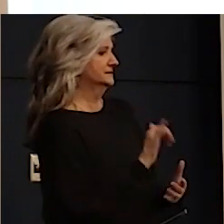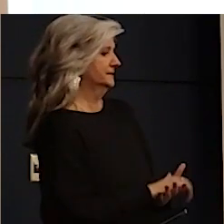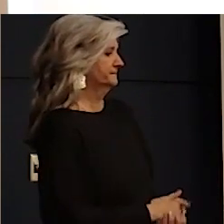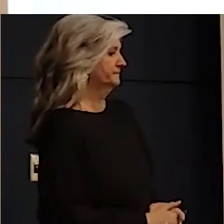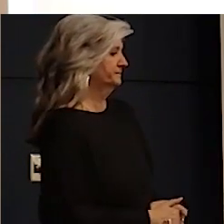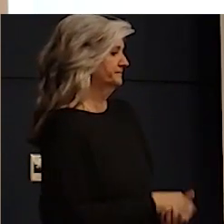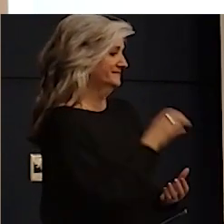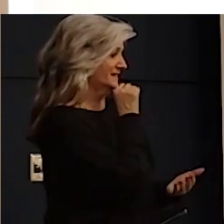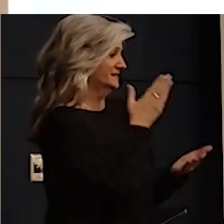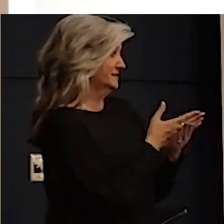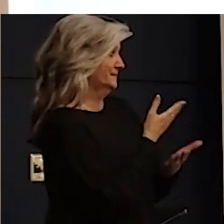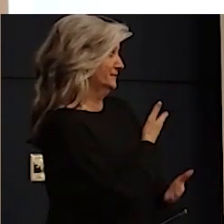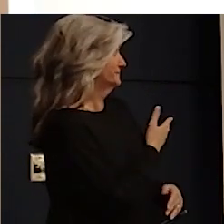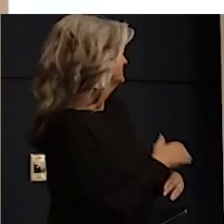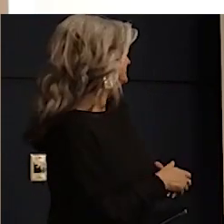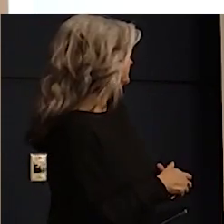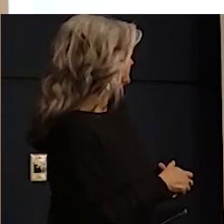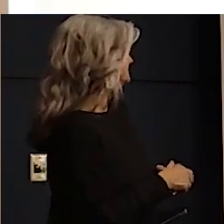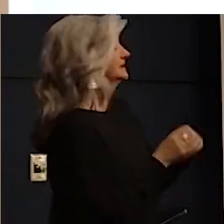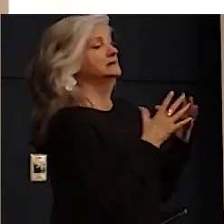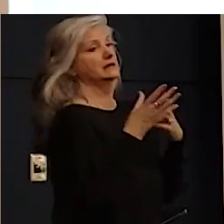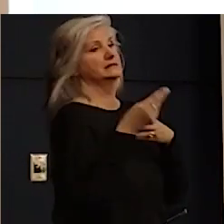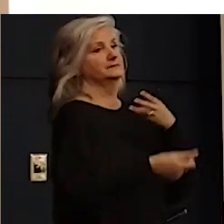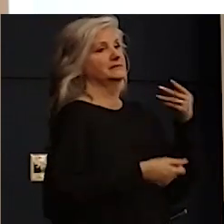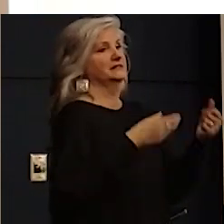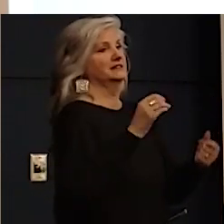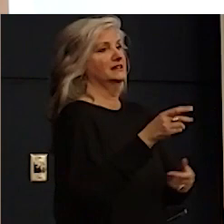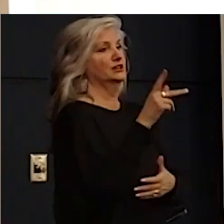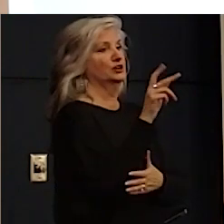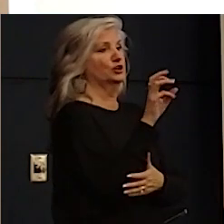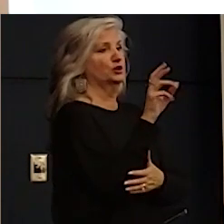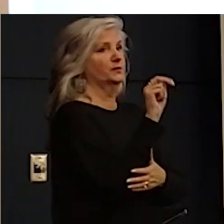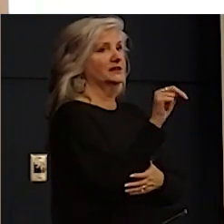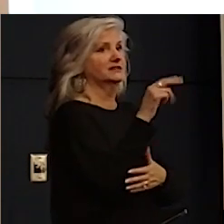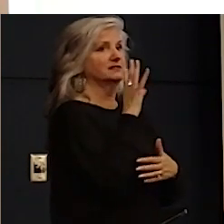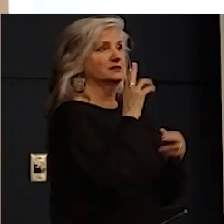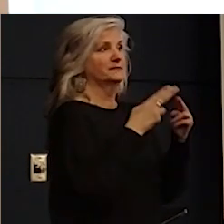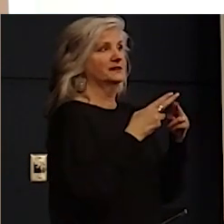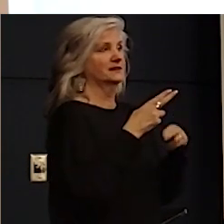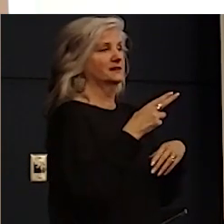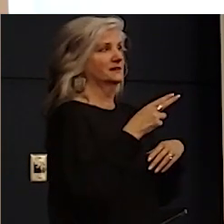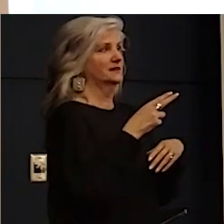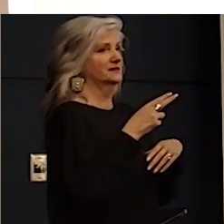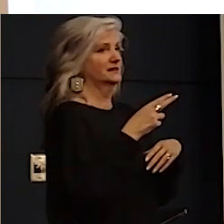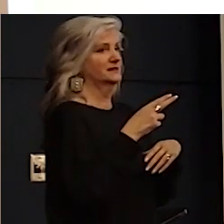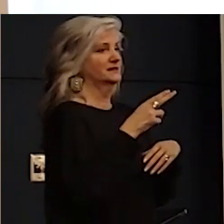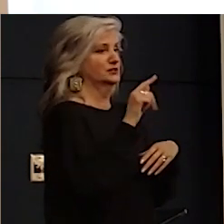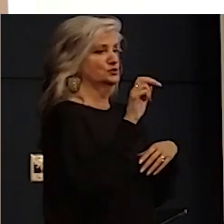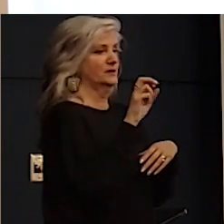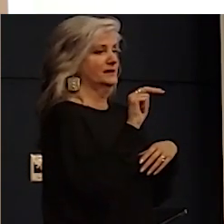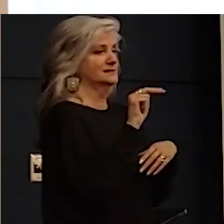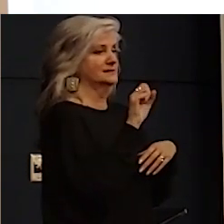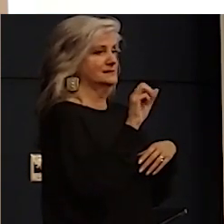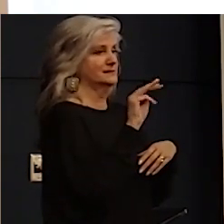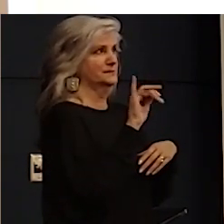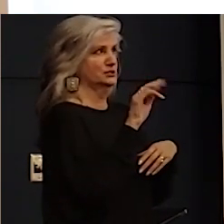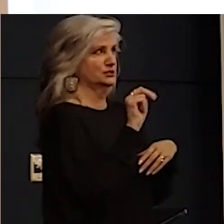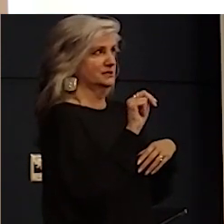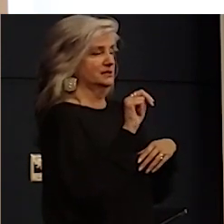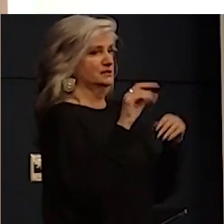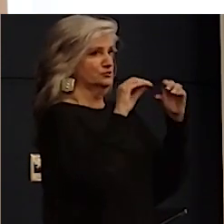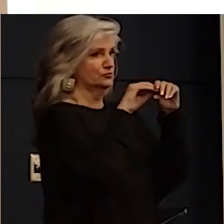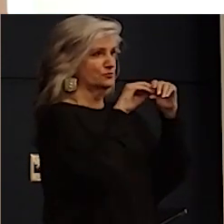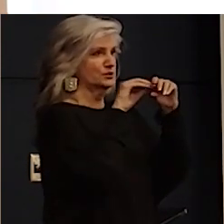Doesn't stop there, folks. Lots of spending, Kerwin mentioned. The TDSIC, the transmission, distribution, and storage